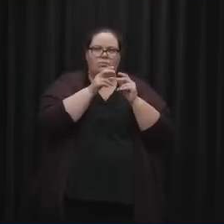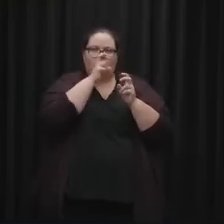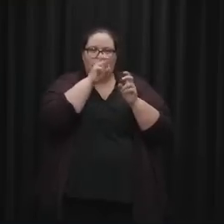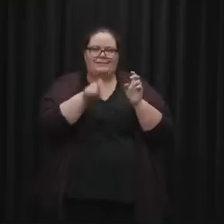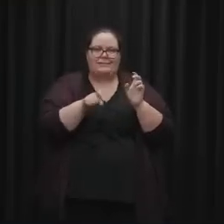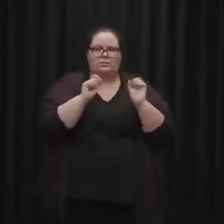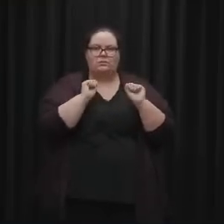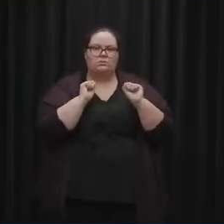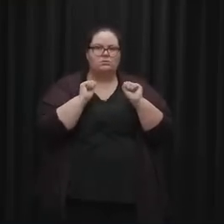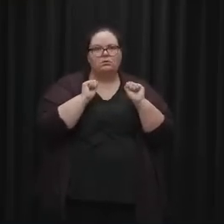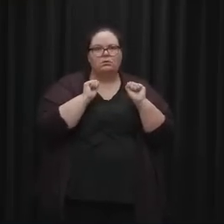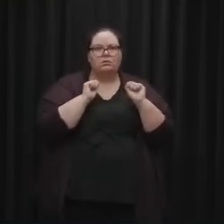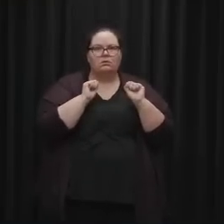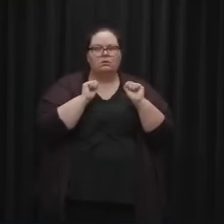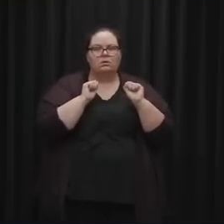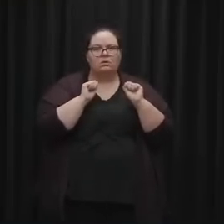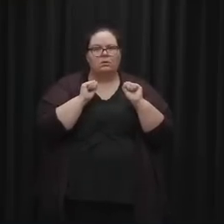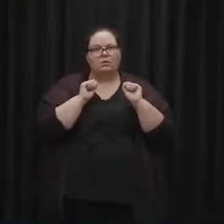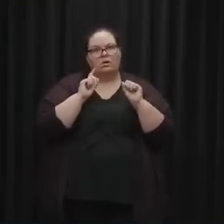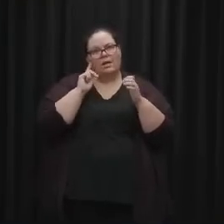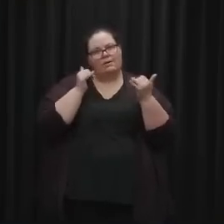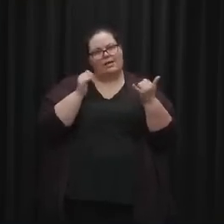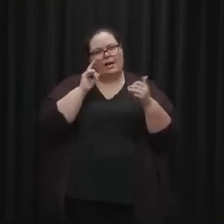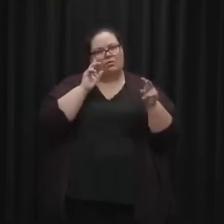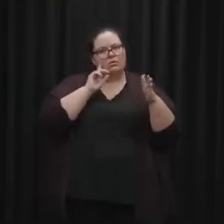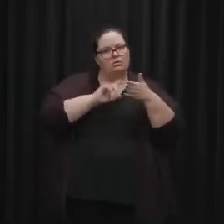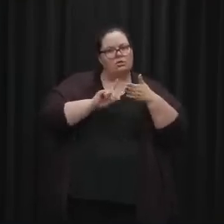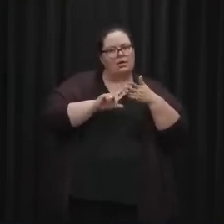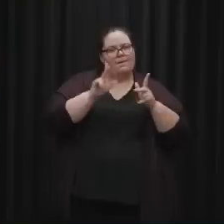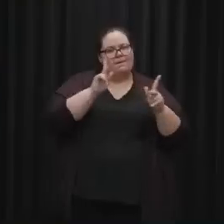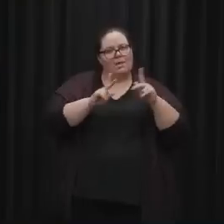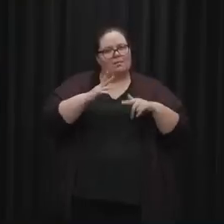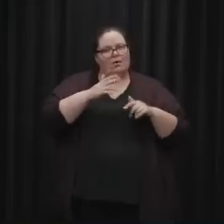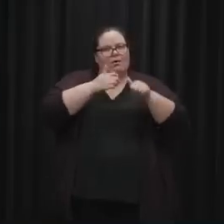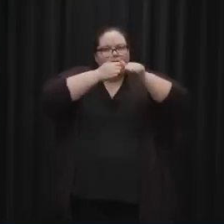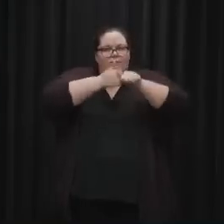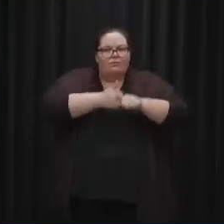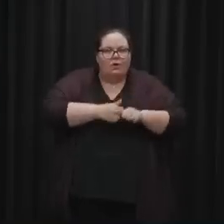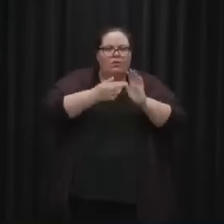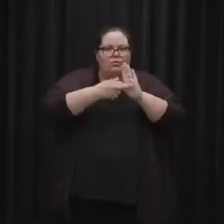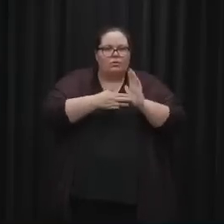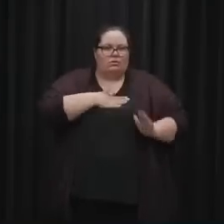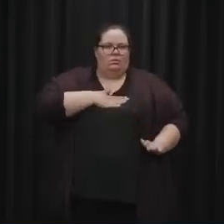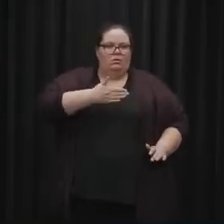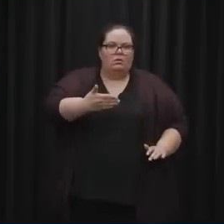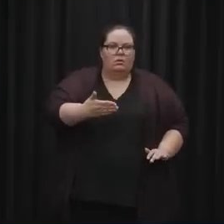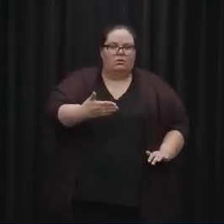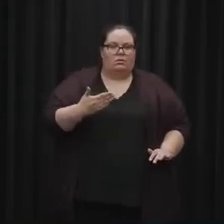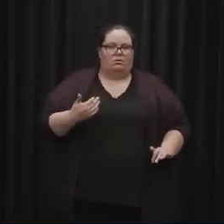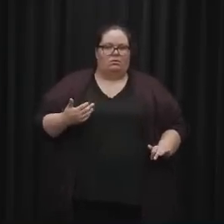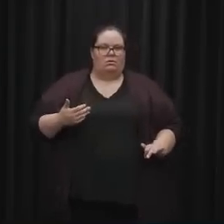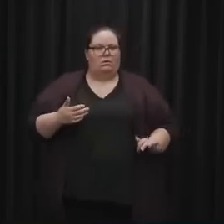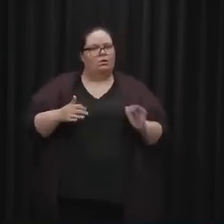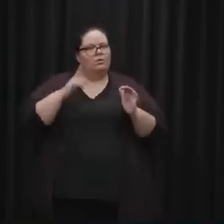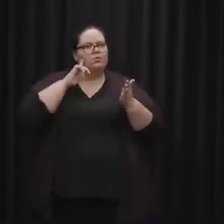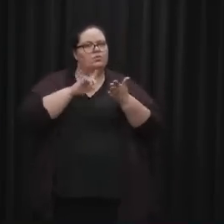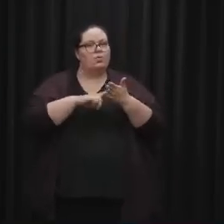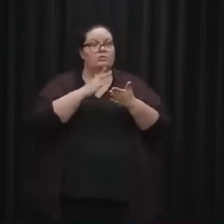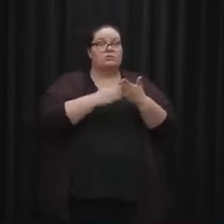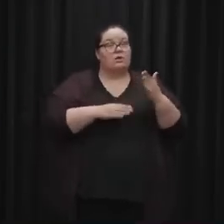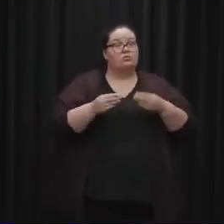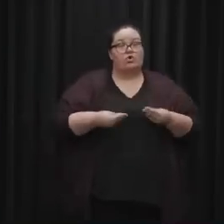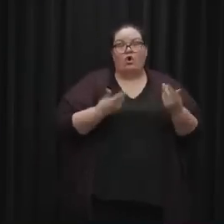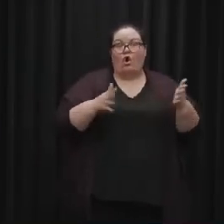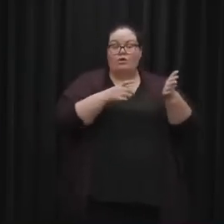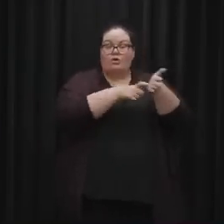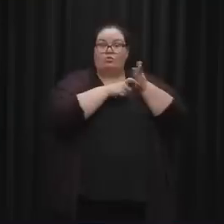further? Now, what adherence do we have? We're checking with our businesses and the communities. Are we consistent? Are some stores doing just